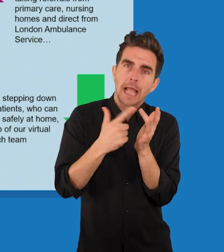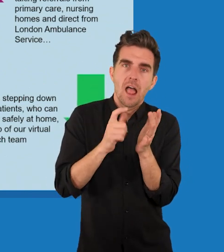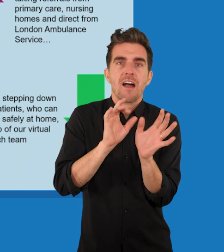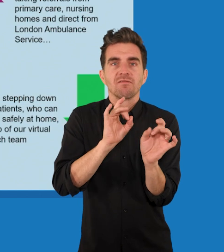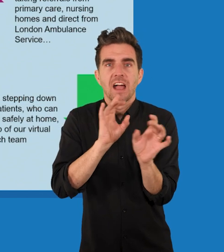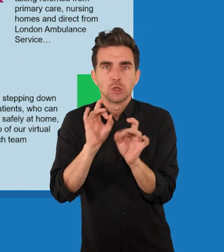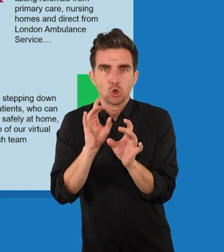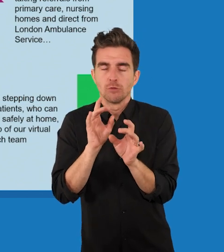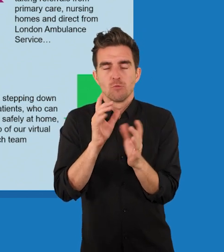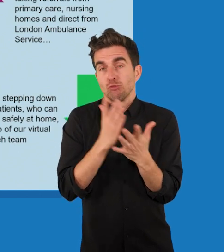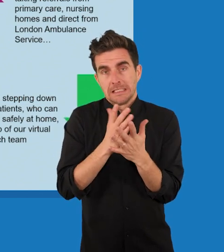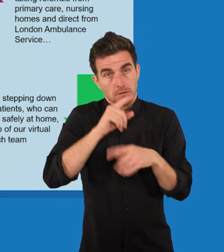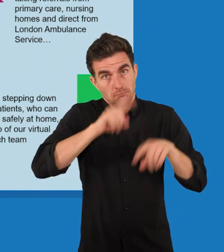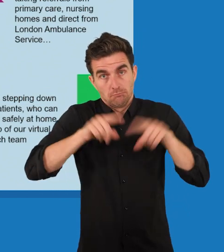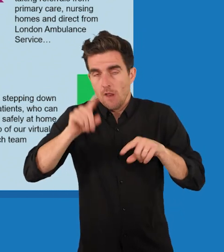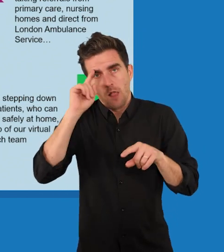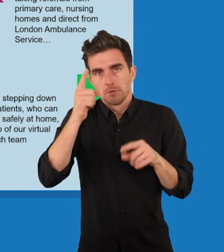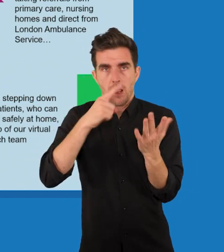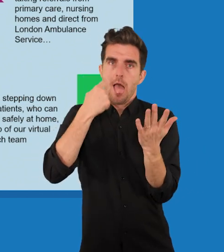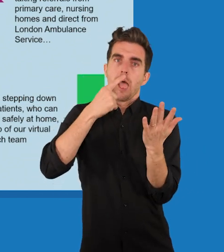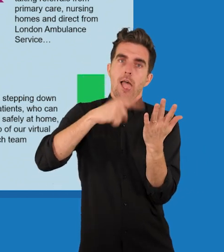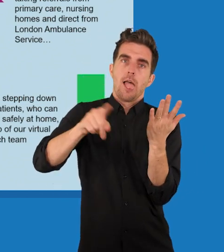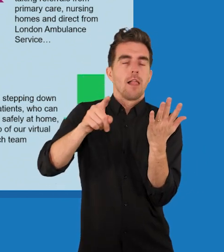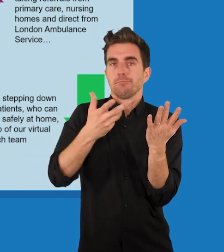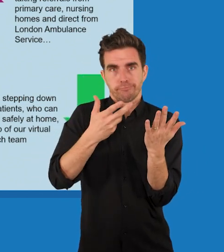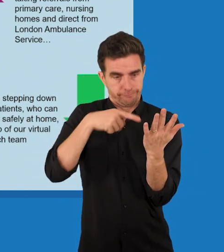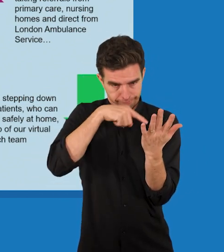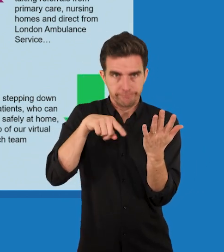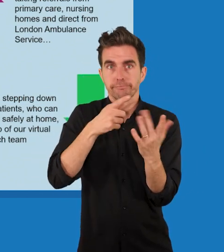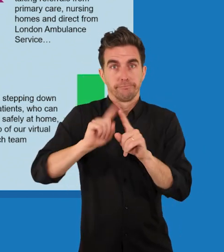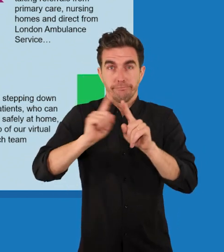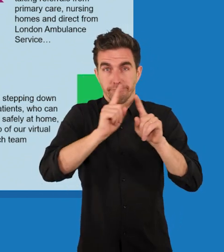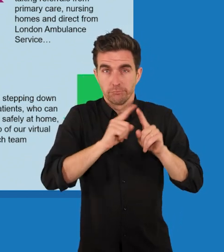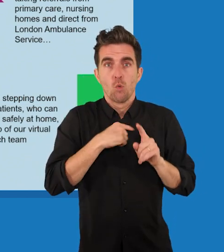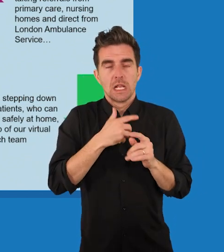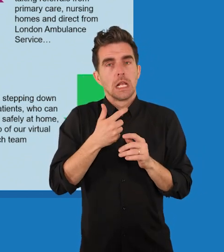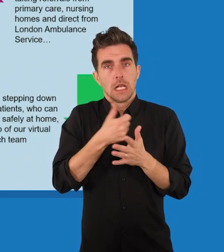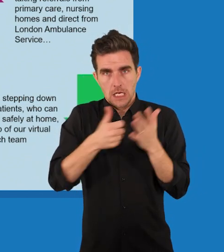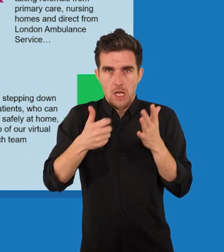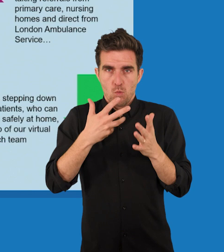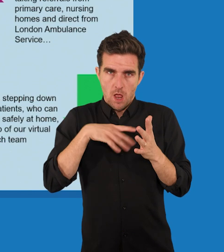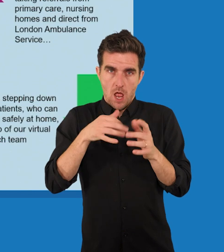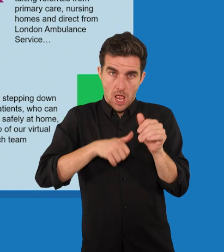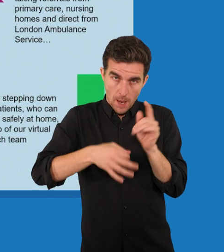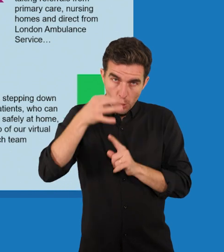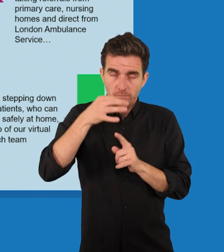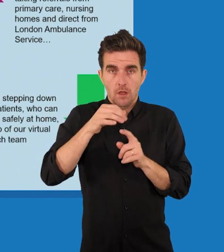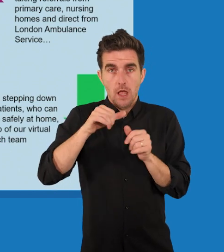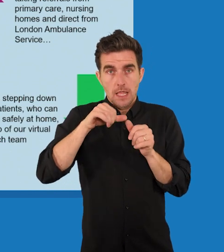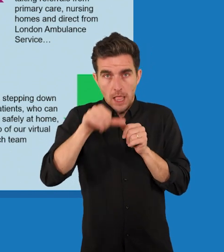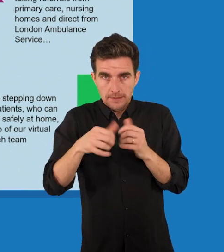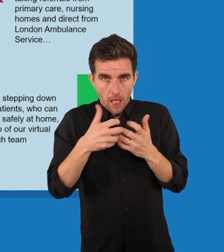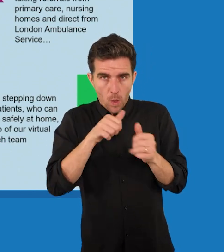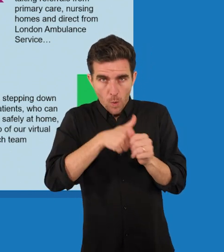that never quite fit in one little box. We're also continuously wanting to improve and do the next thing and